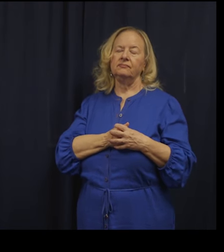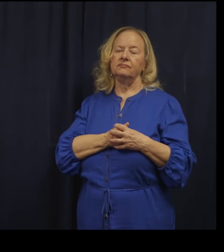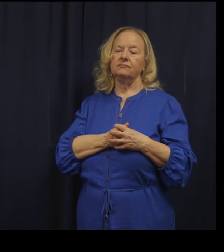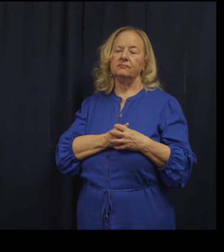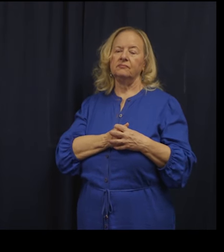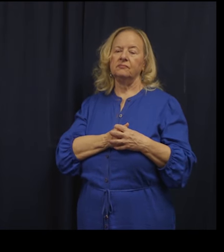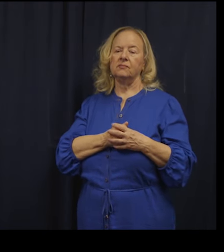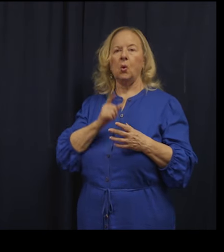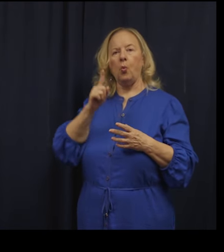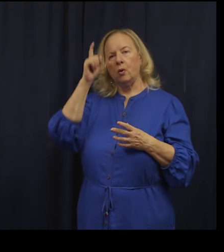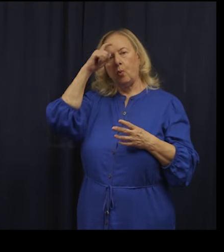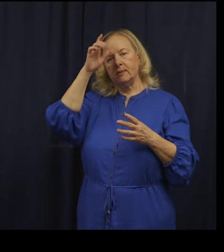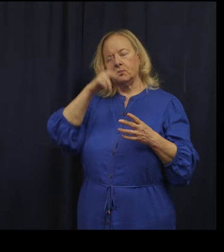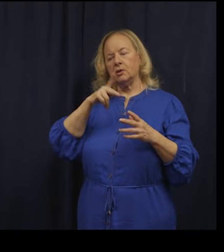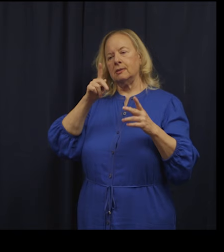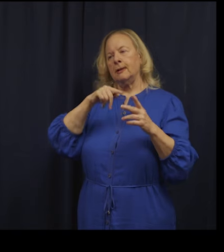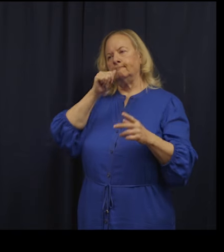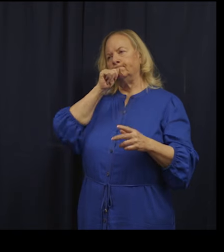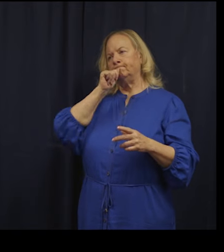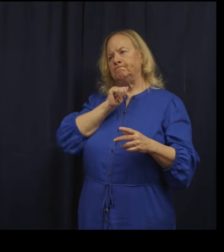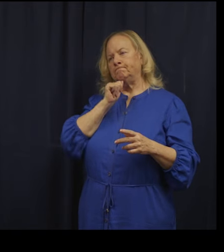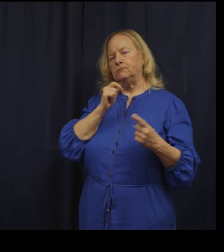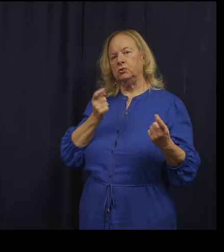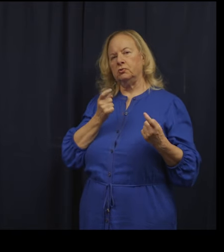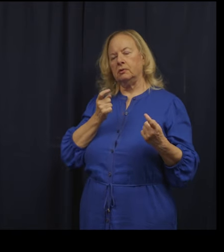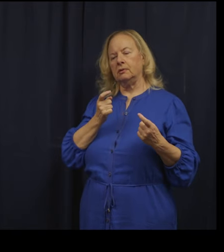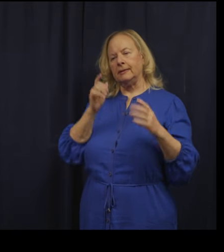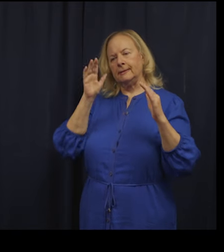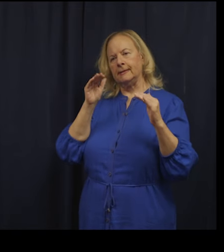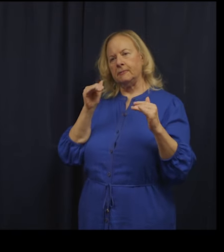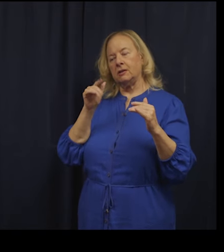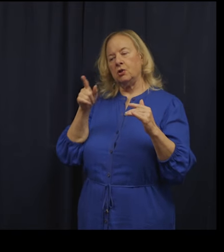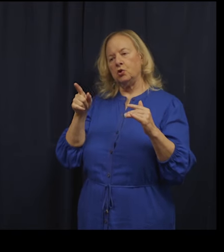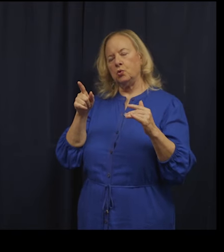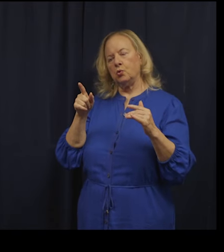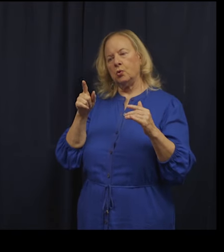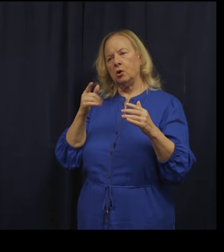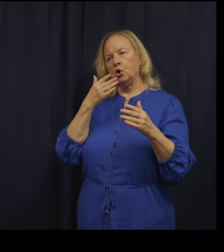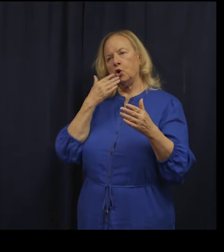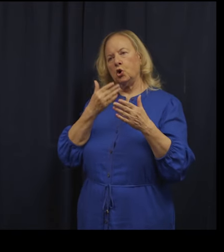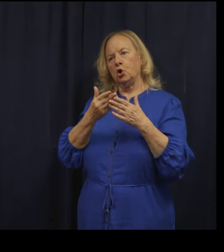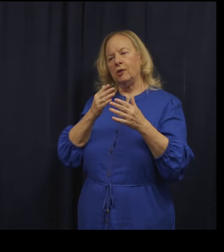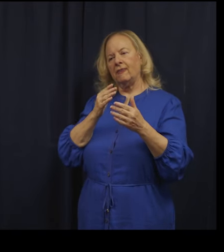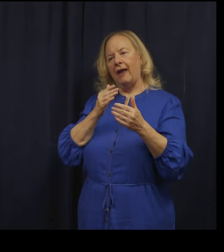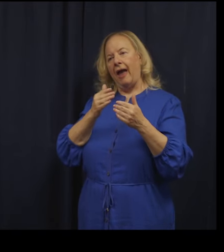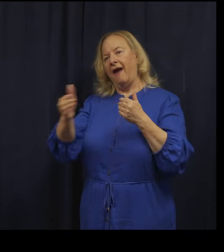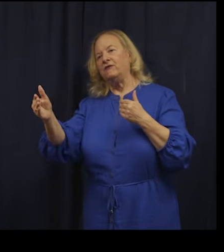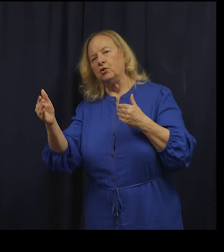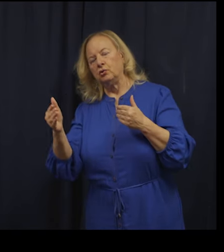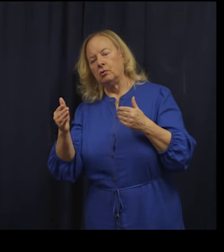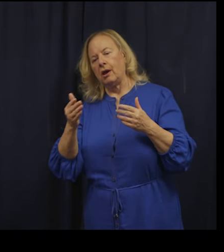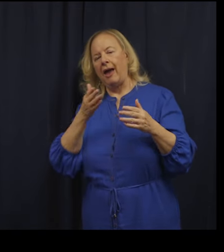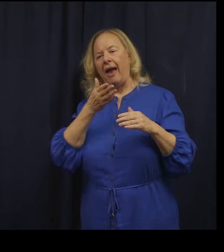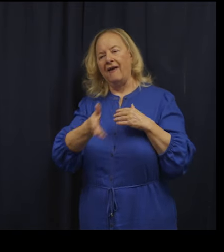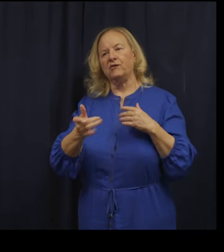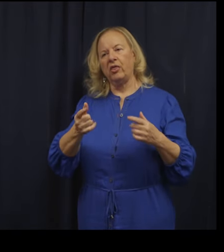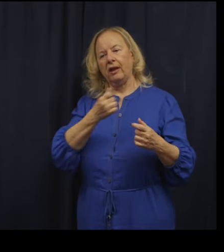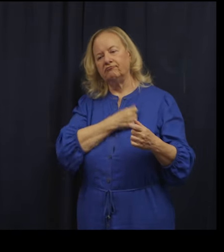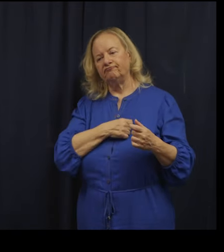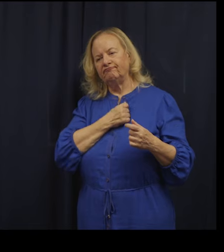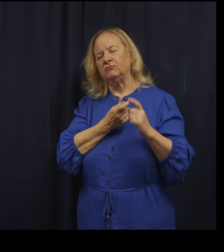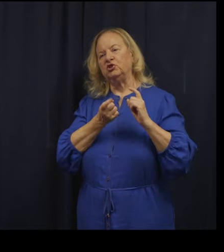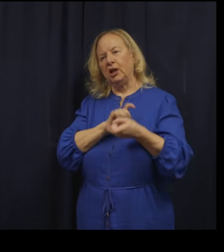One sage said God tolerates sin in anticipation of the greater good that will follow from their repentance.